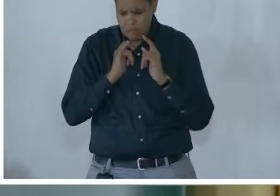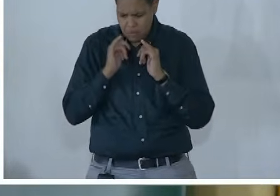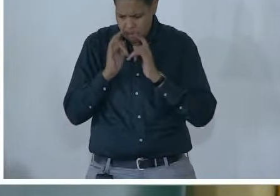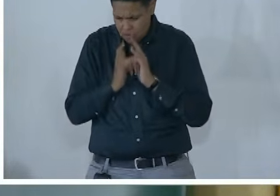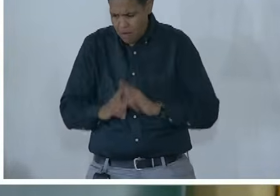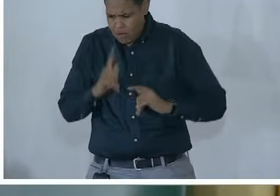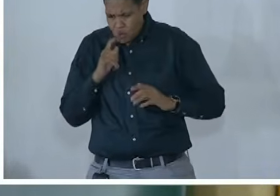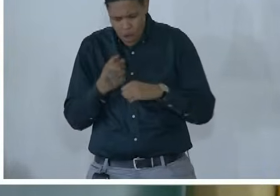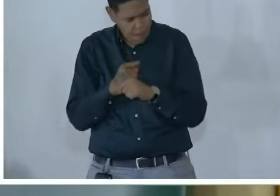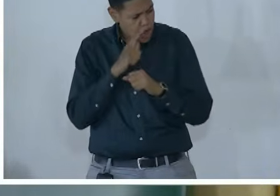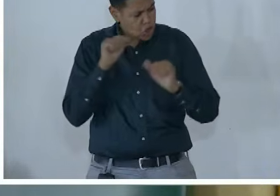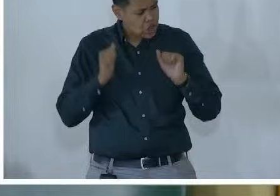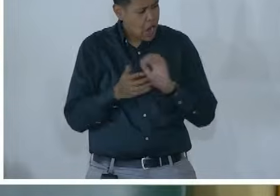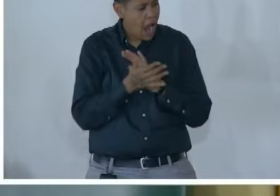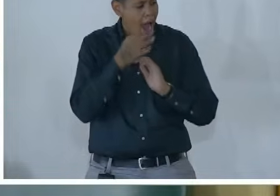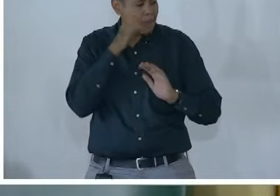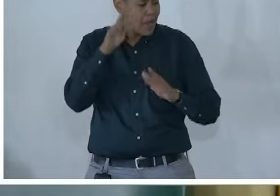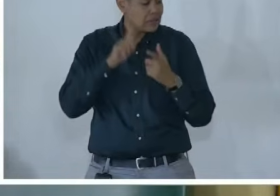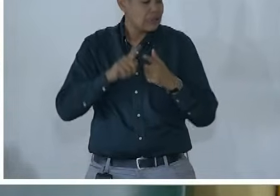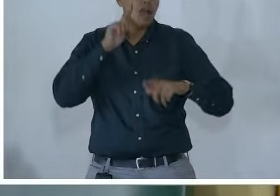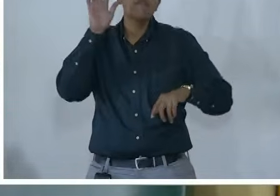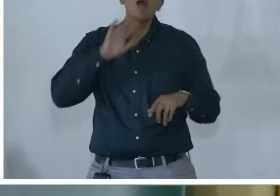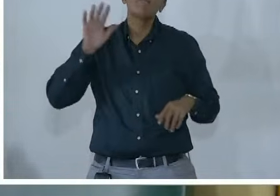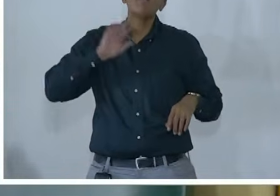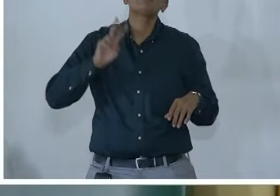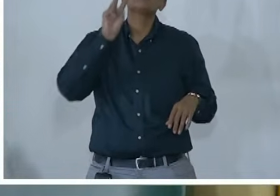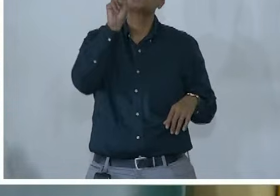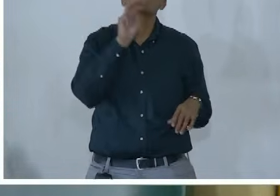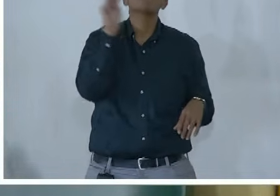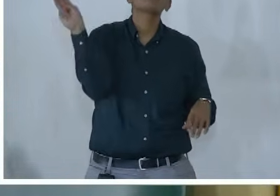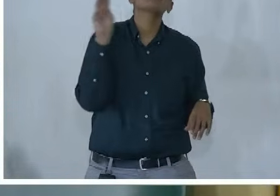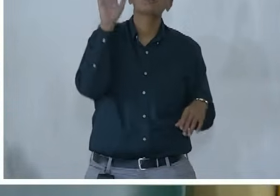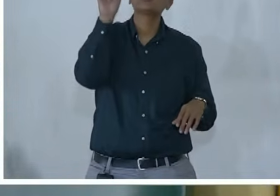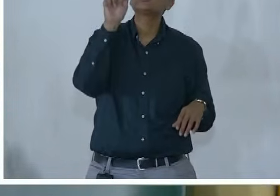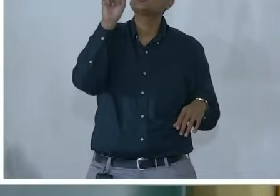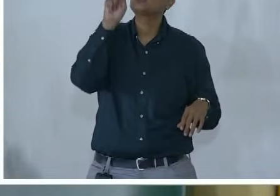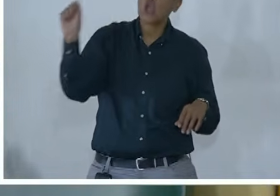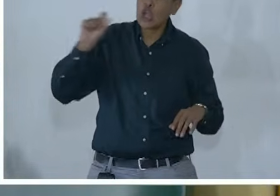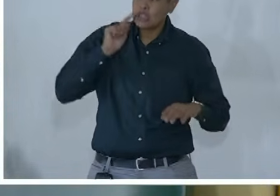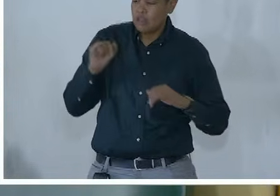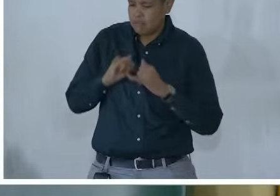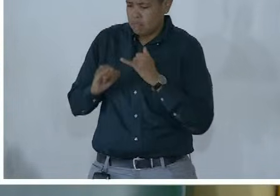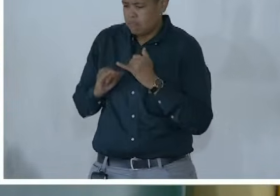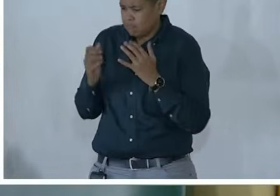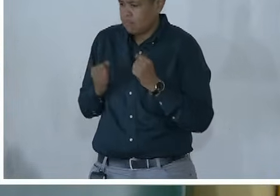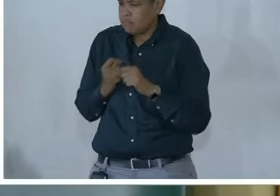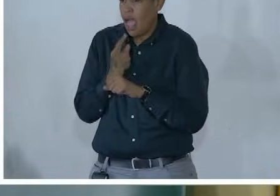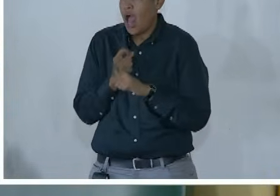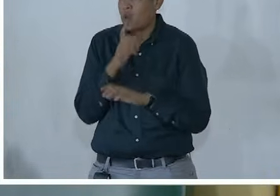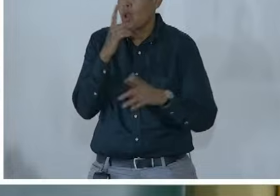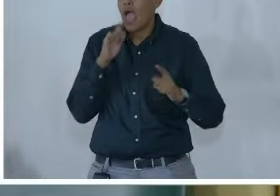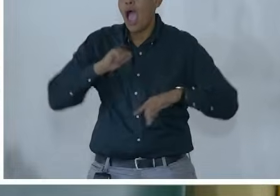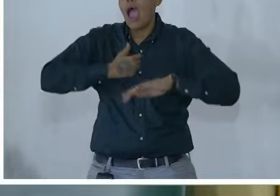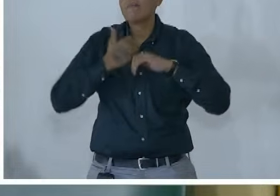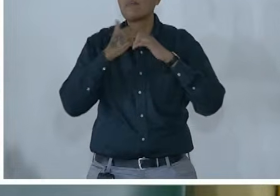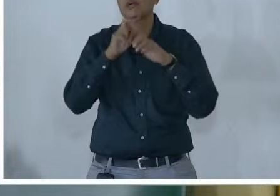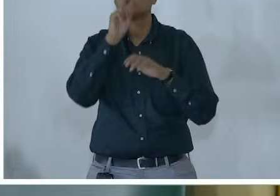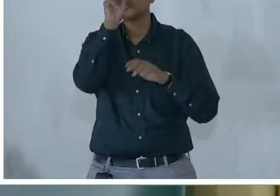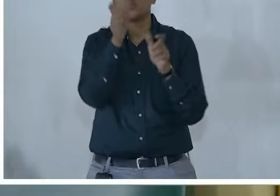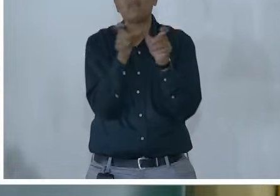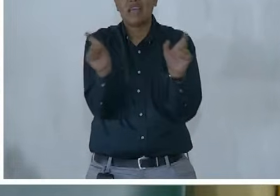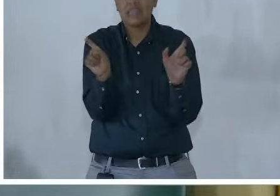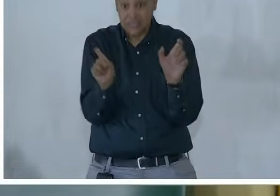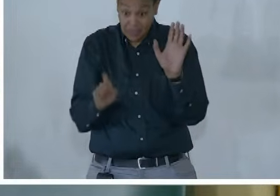to a production capacity of approximately 2 million tons of alumina annually, implemented in two